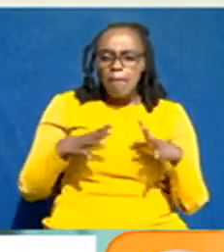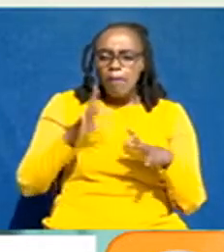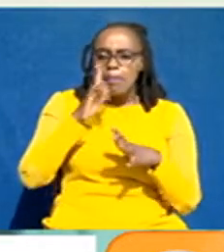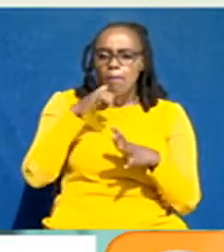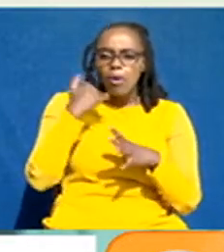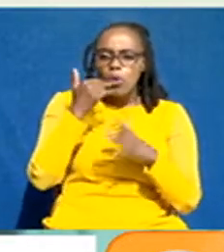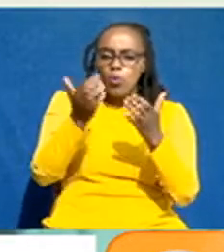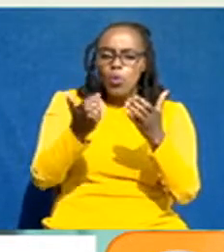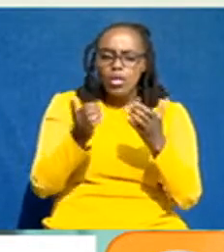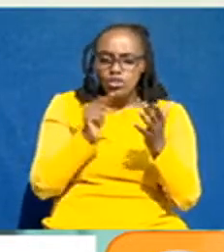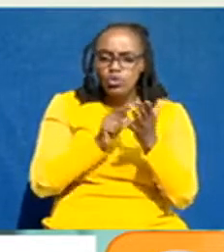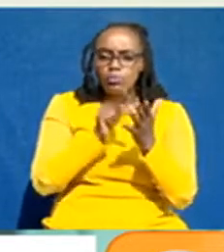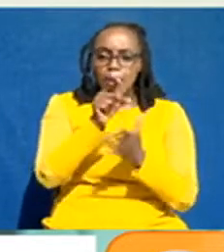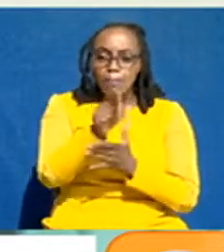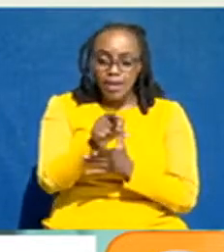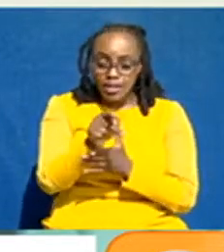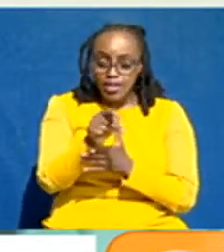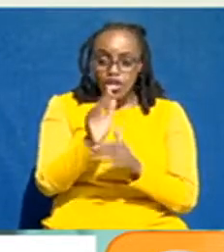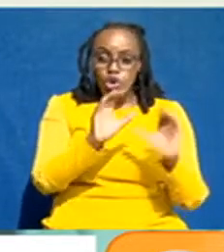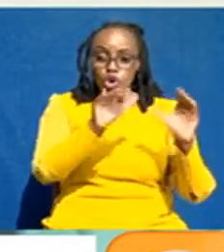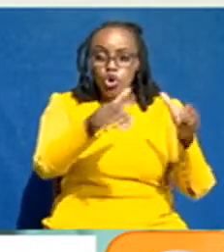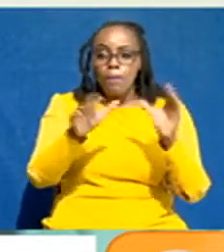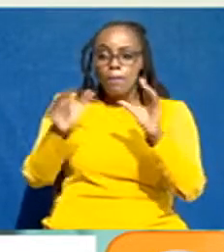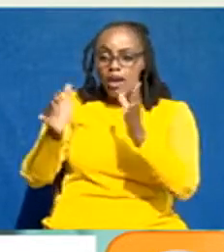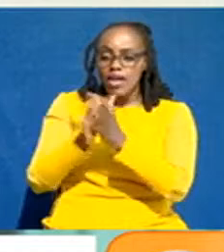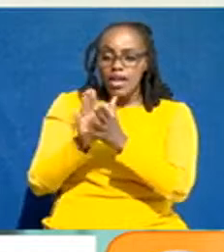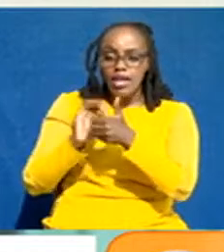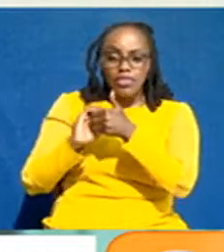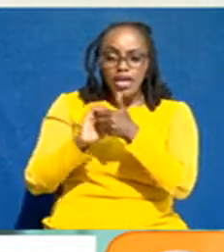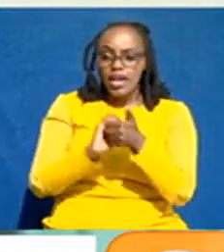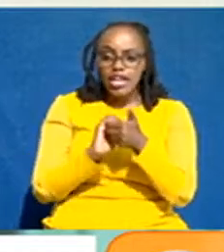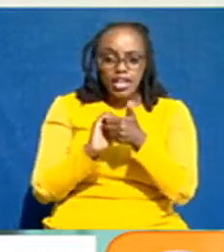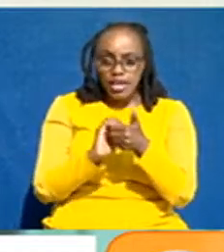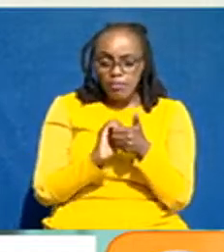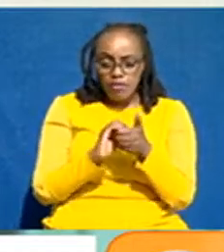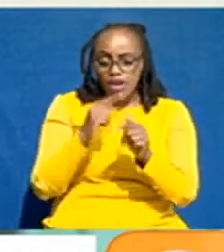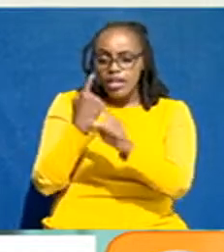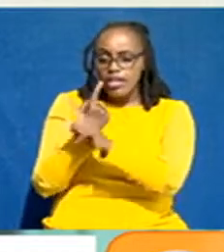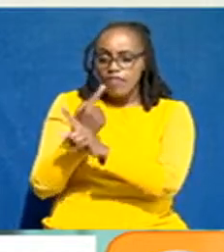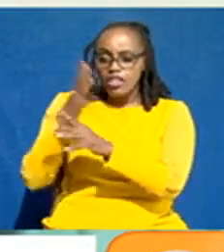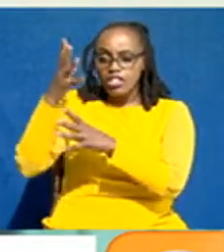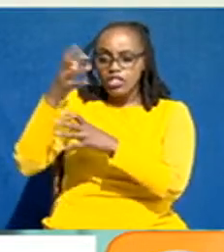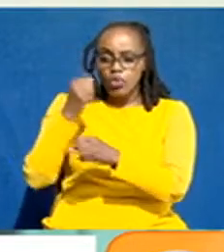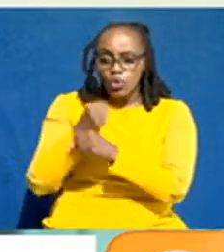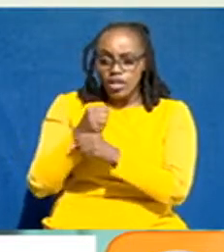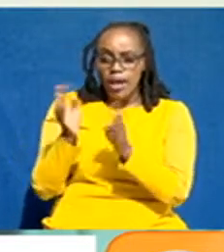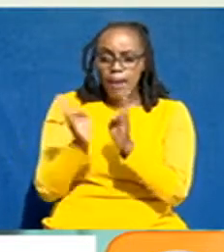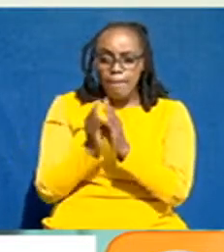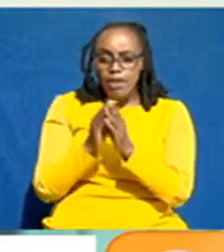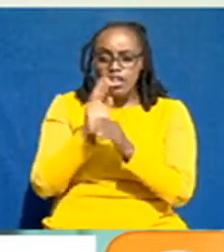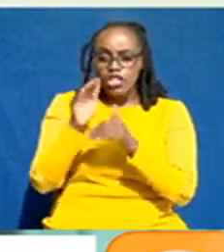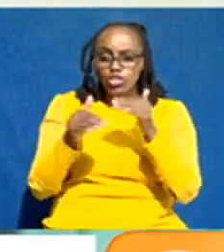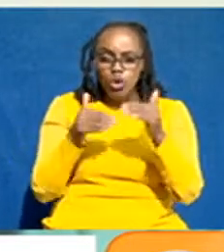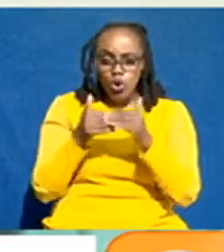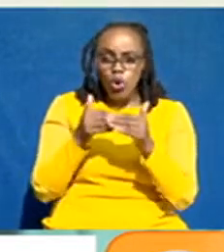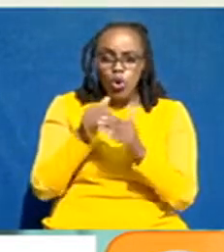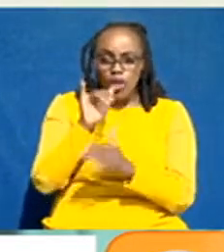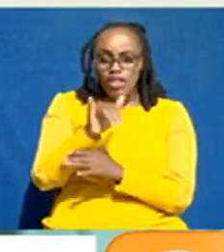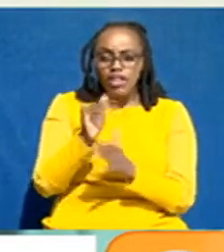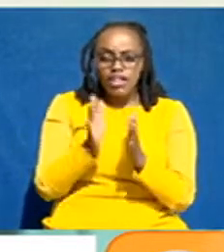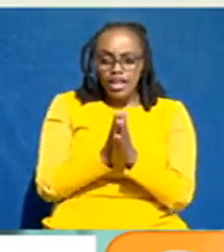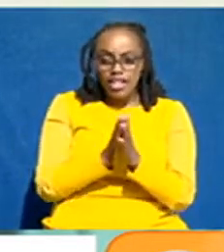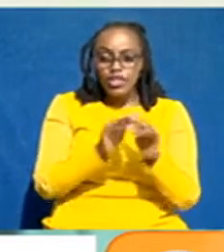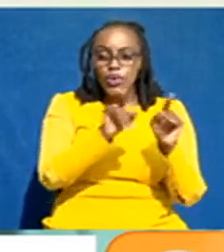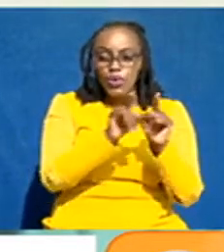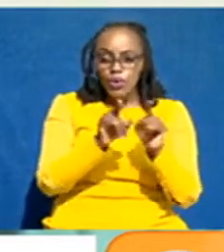to be compensated, community engagement, various stakeholder meetings, and all that, and also, of